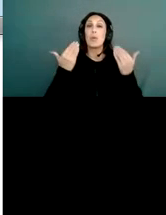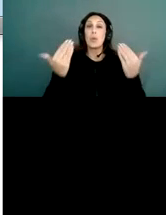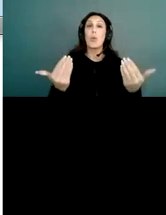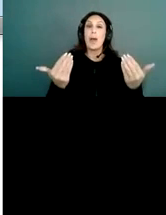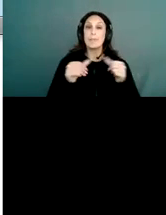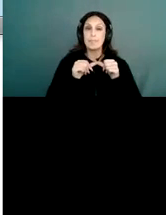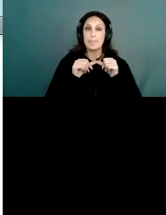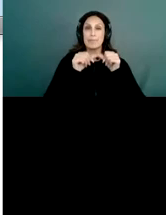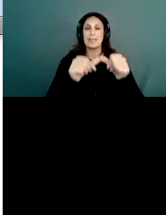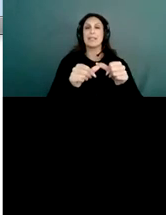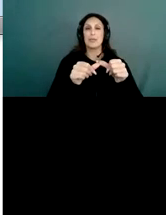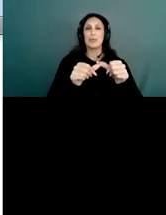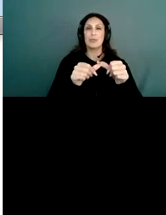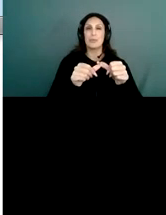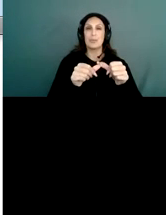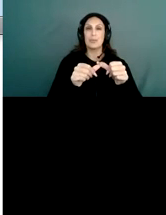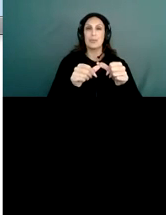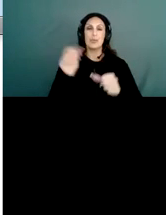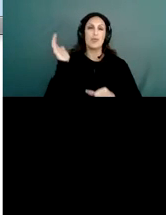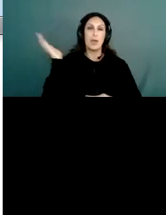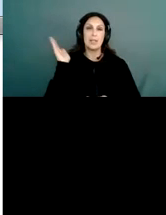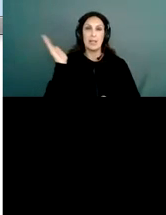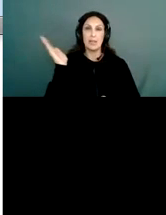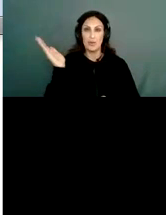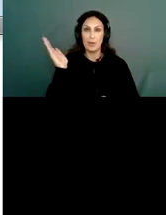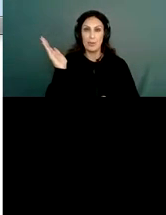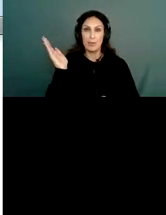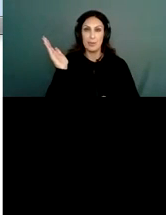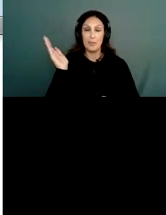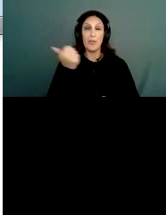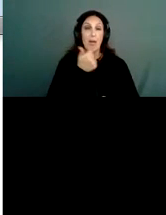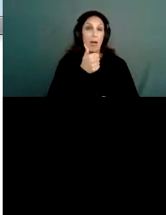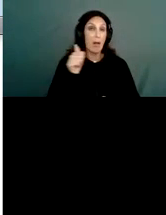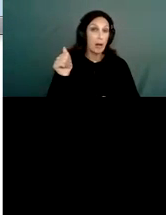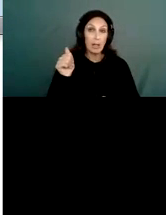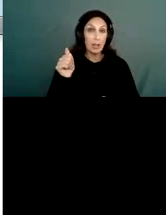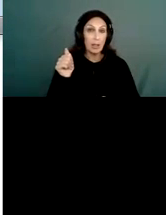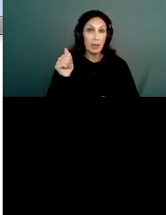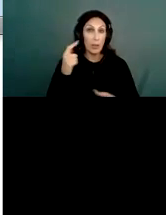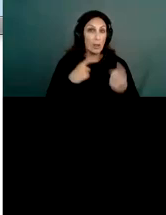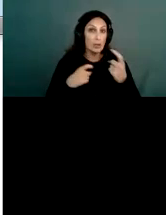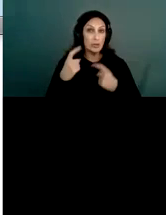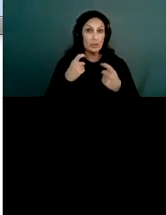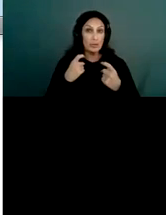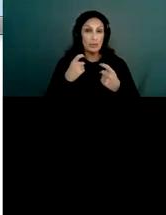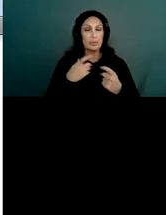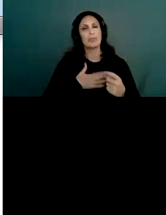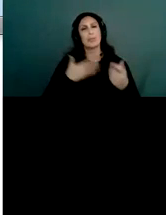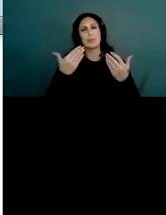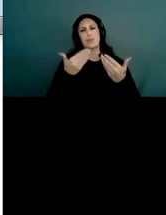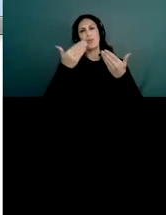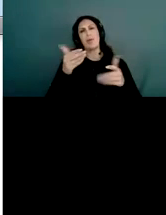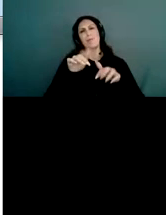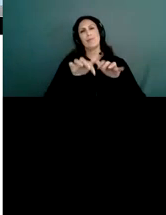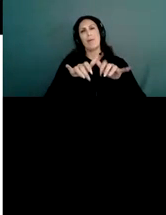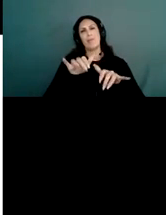presentation. Please, though, if you have any questions at all, let us know using that Q&A button at the bottom of the